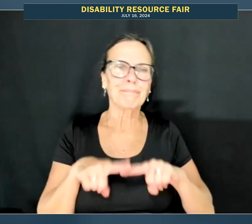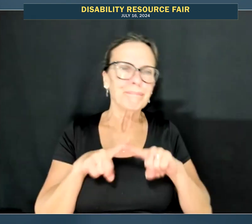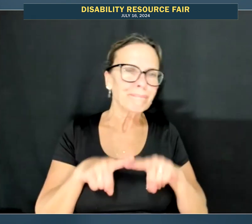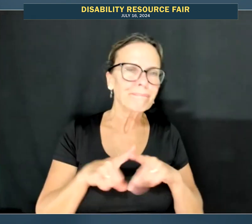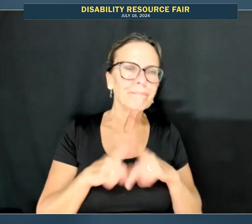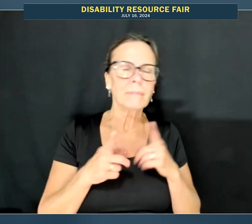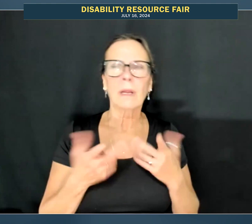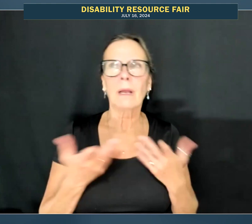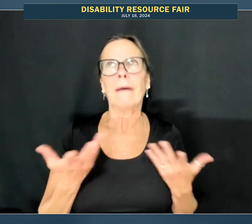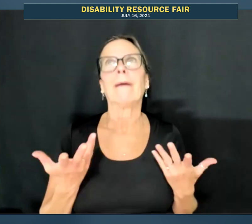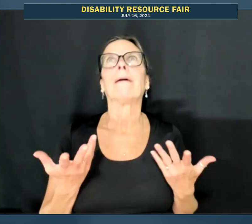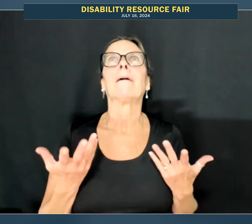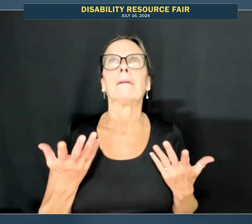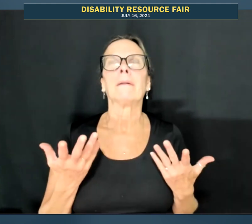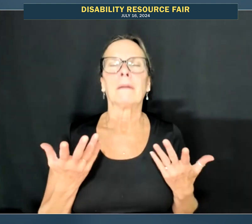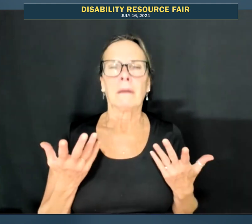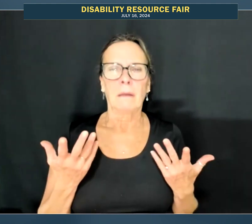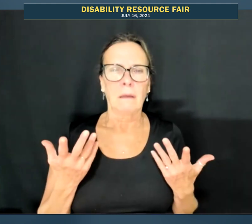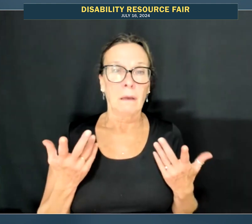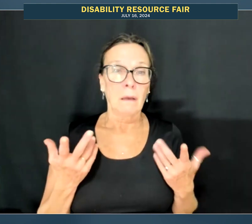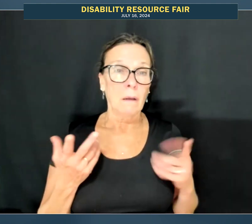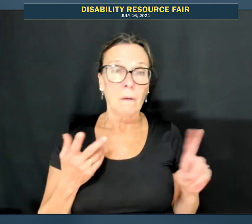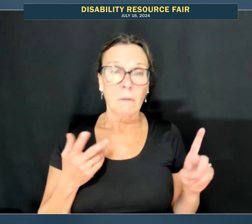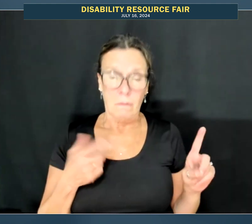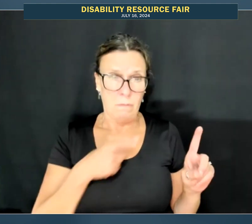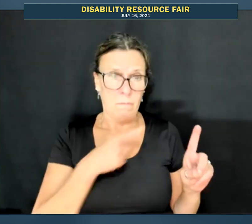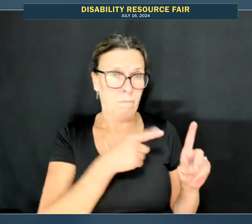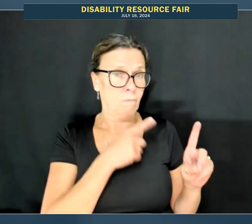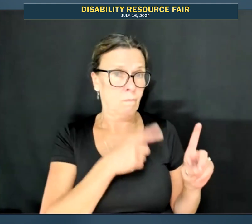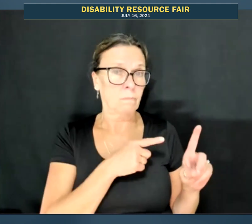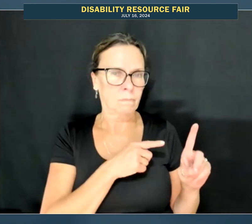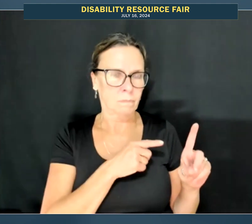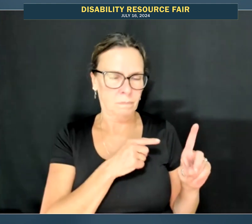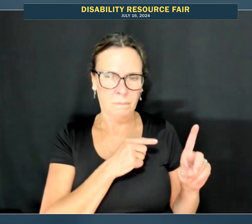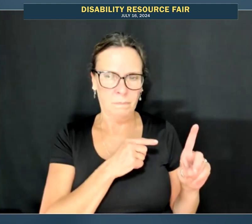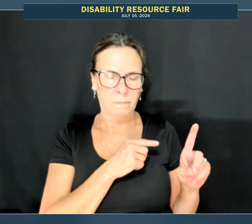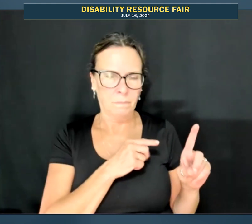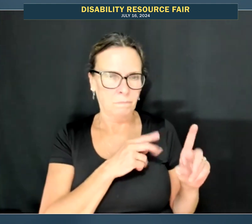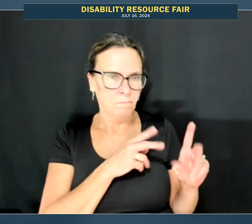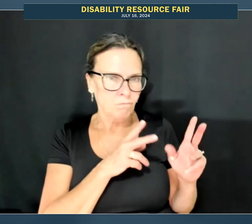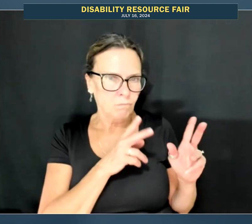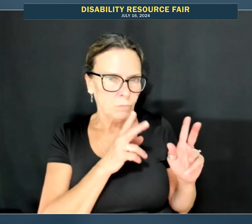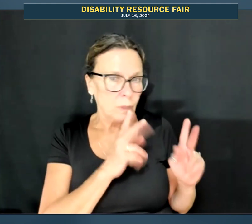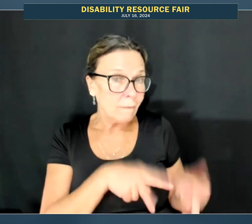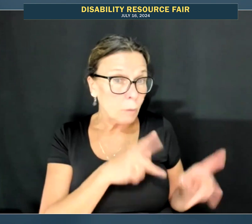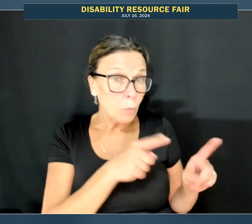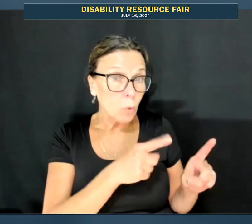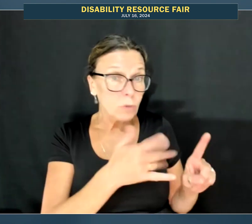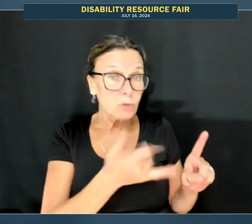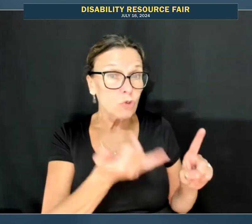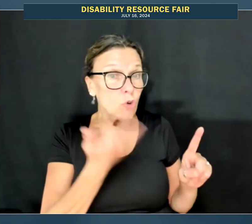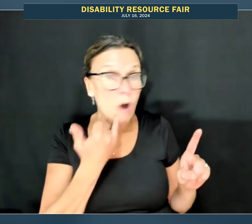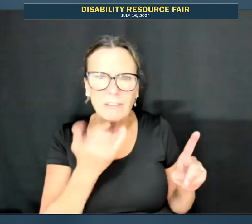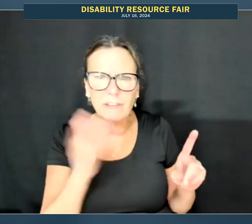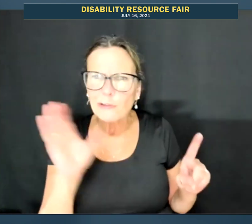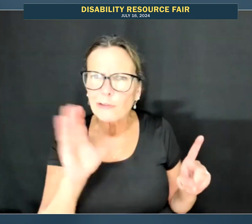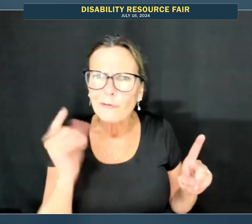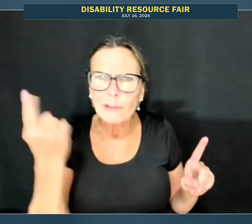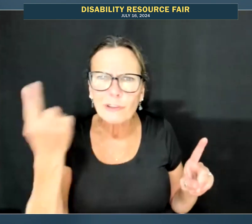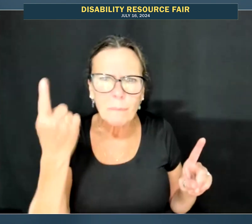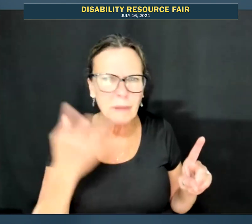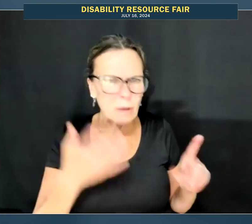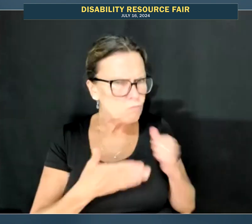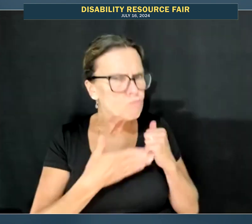what the person who call us is looking for. We